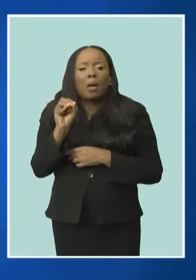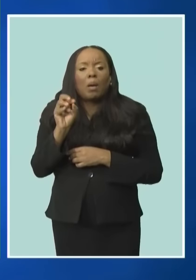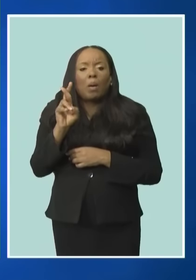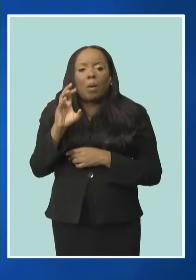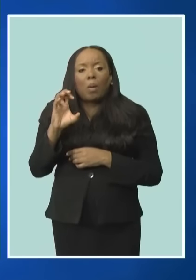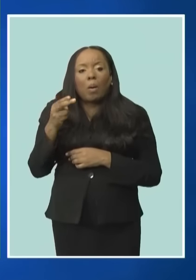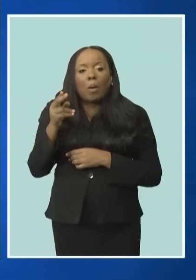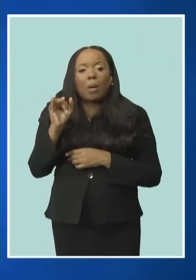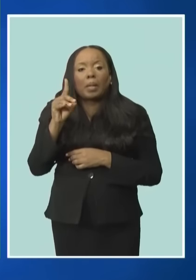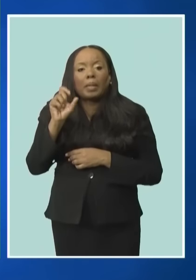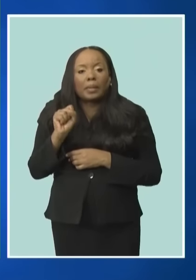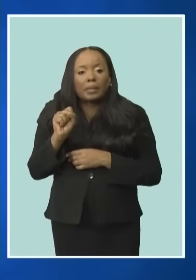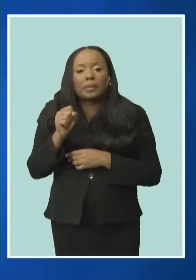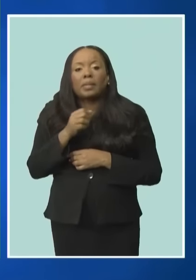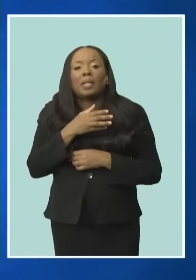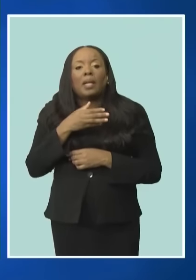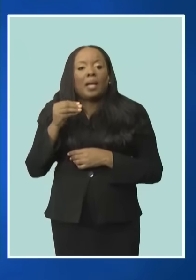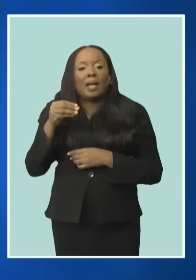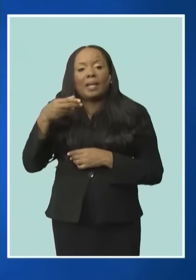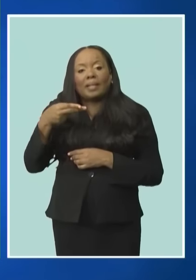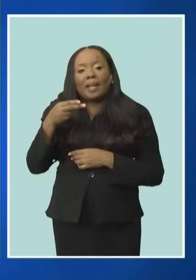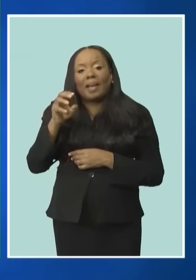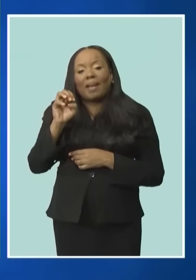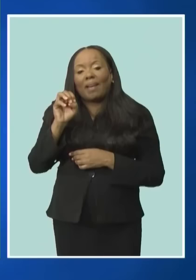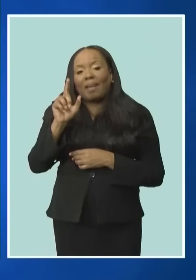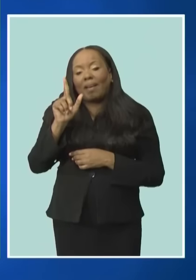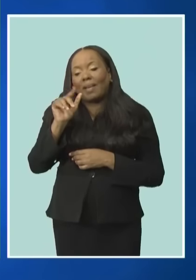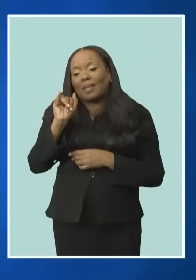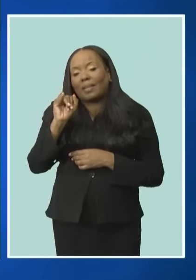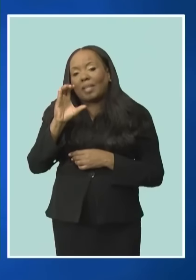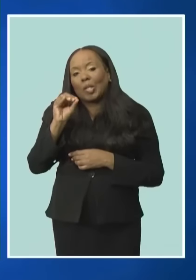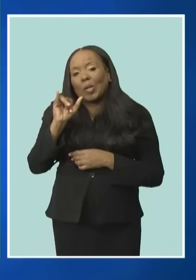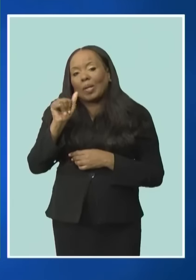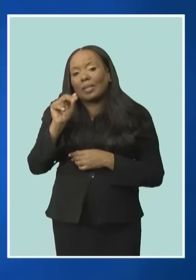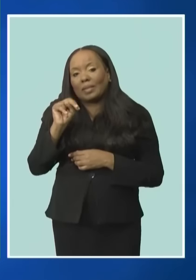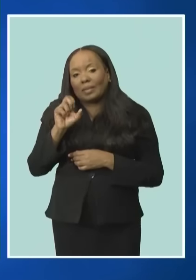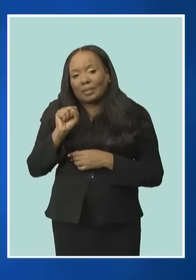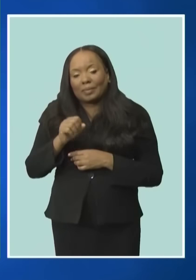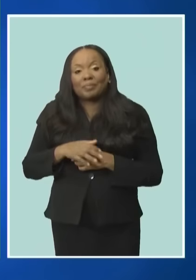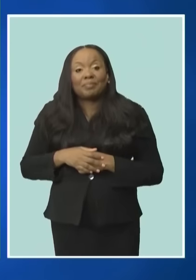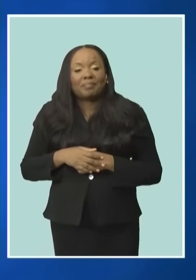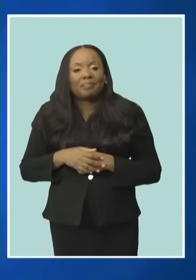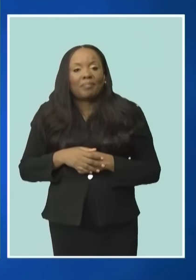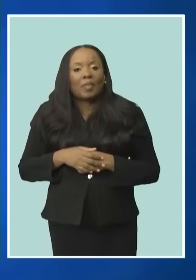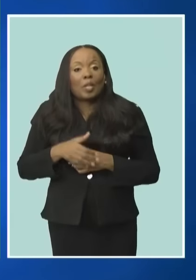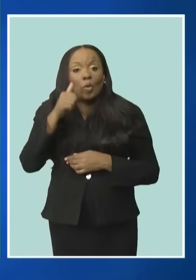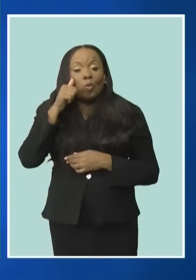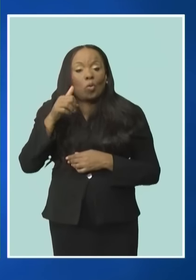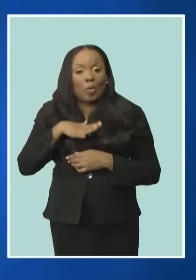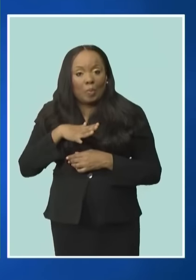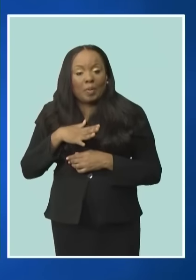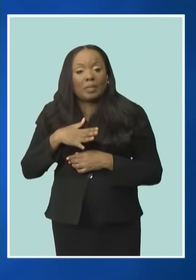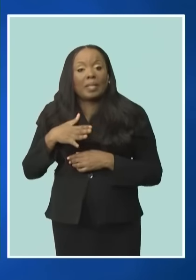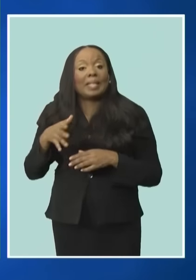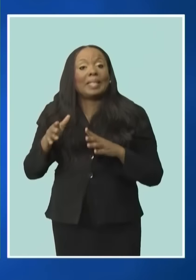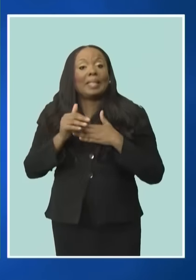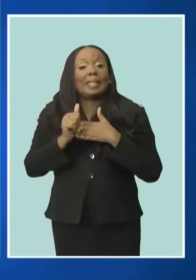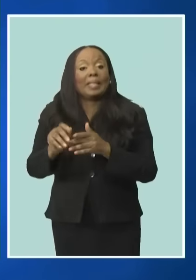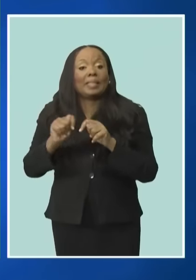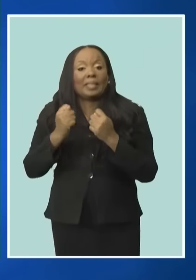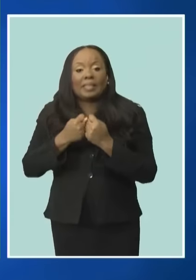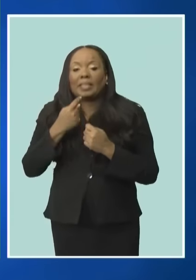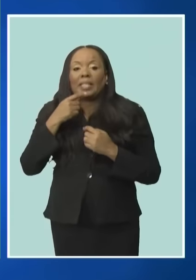pineapple plants and heliconias. President of the Barbados Horticultural Society, Jennifer Weech, says the team selected each plant not